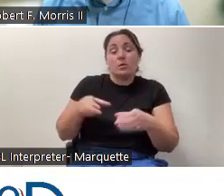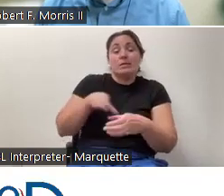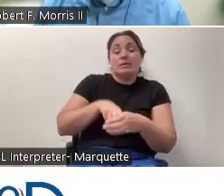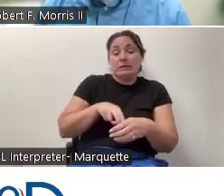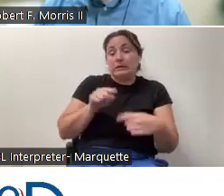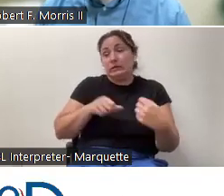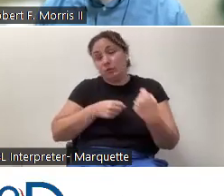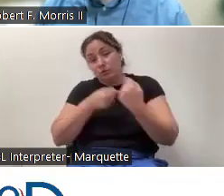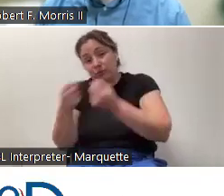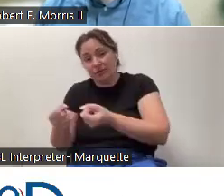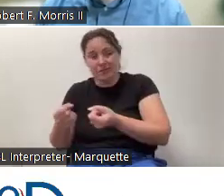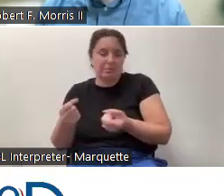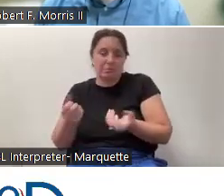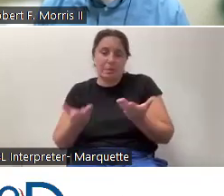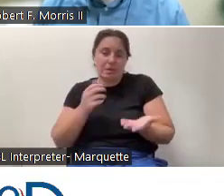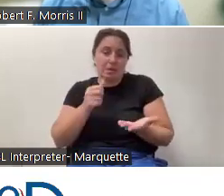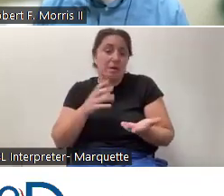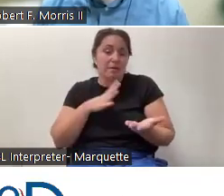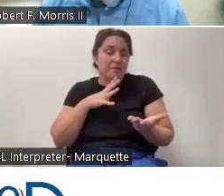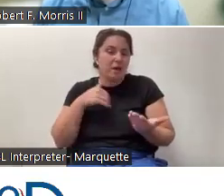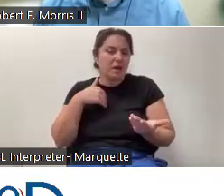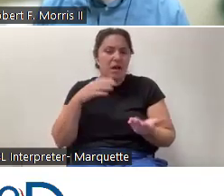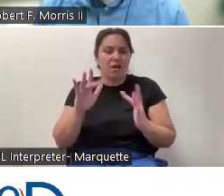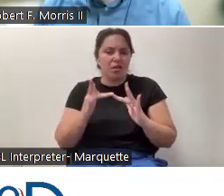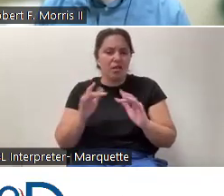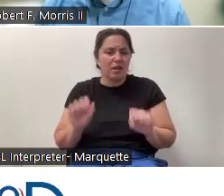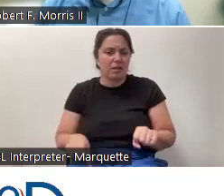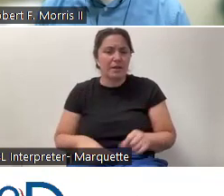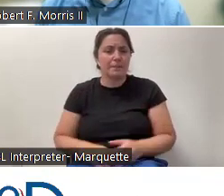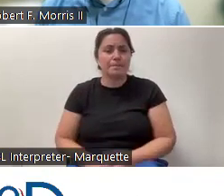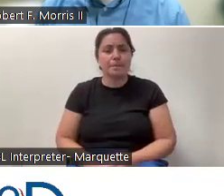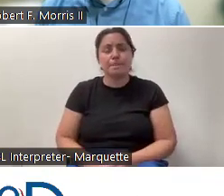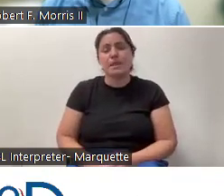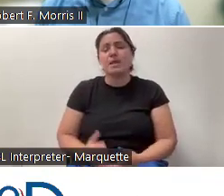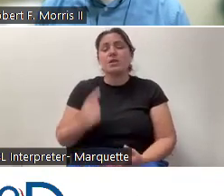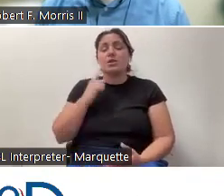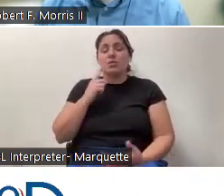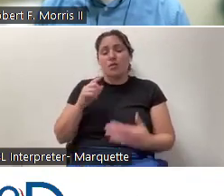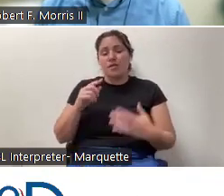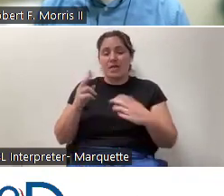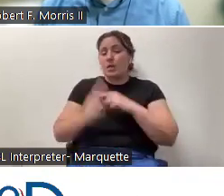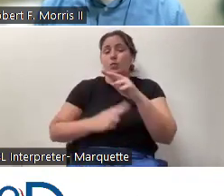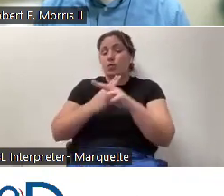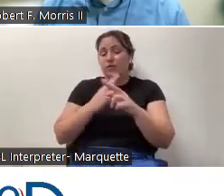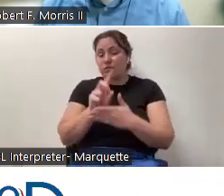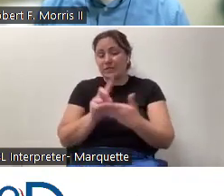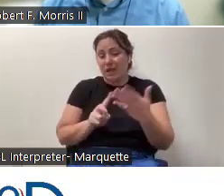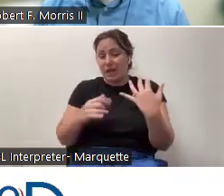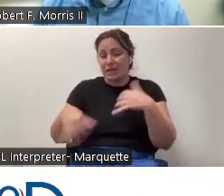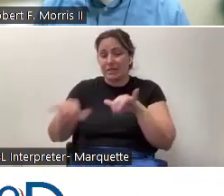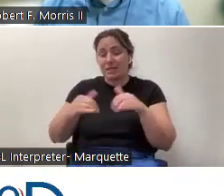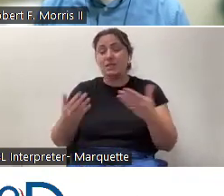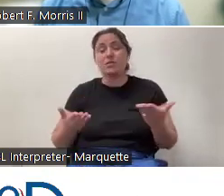center. And as far as universal design goes, so within the last year or so, Rochester